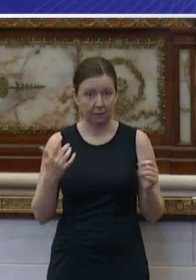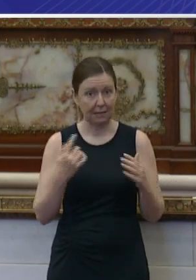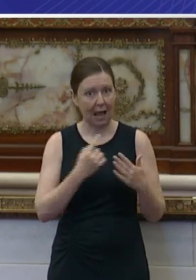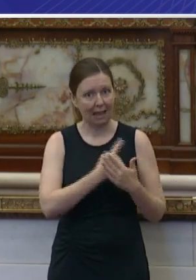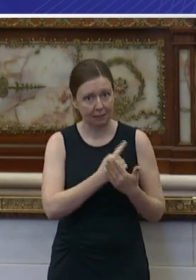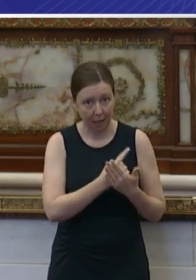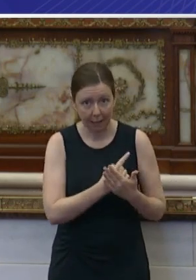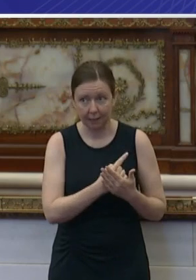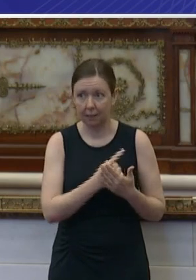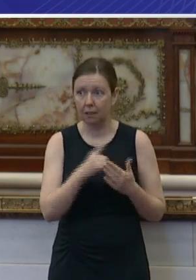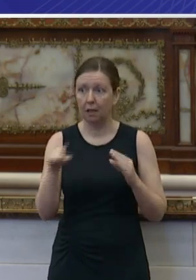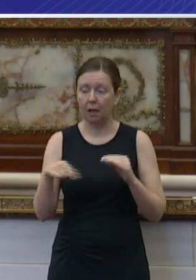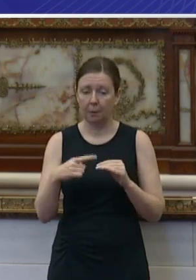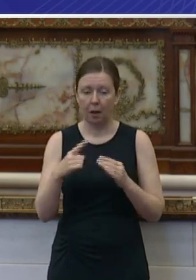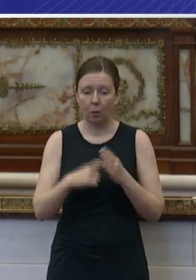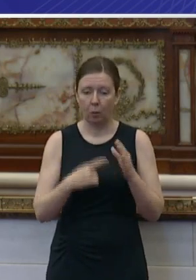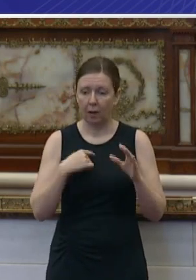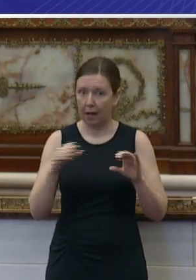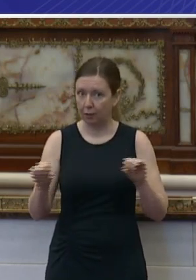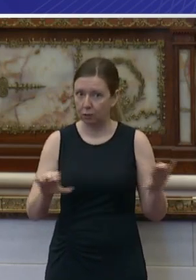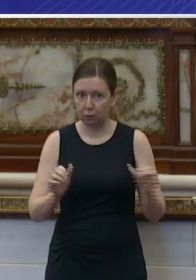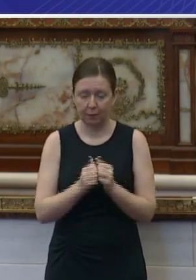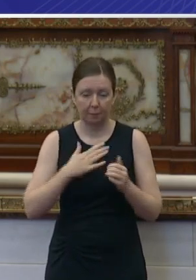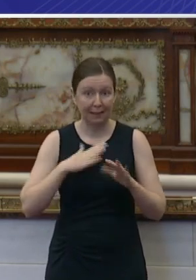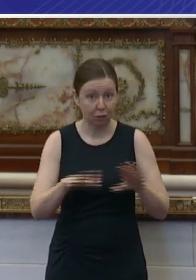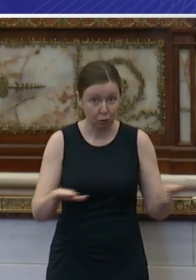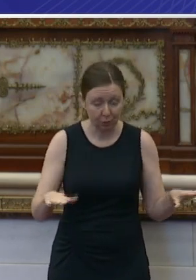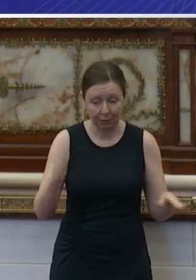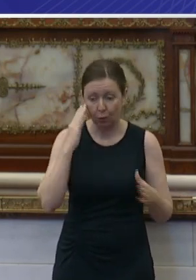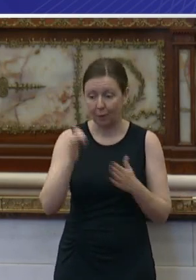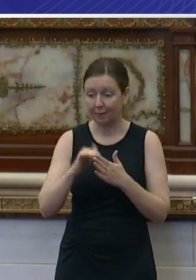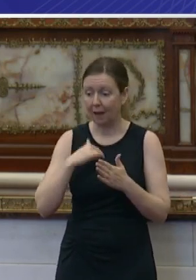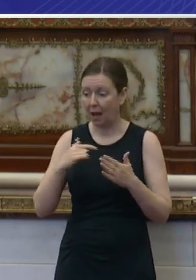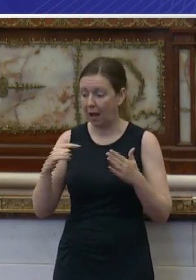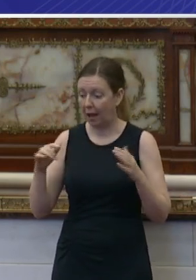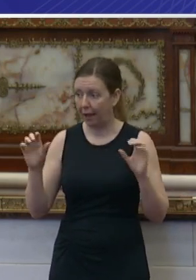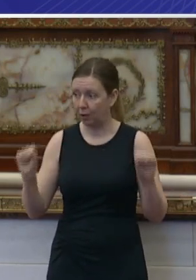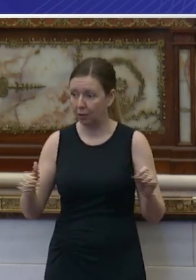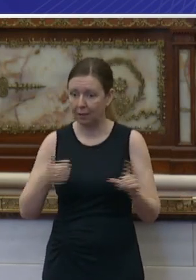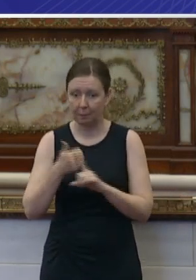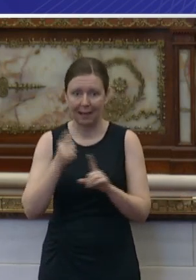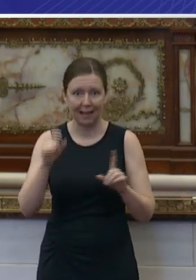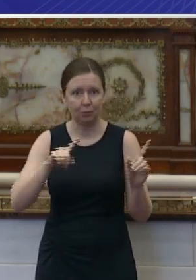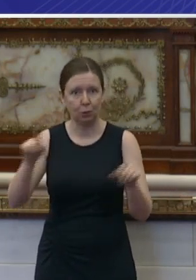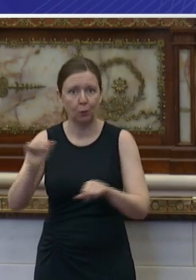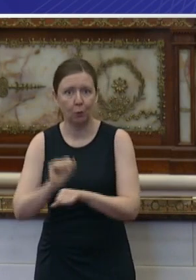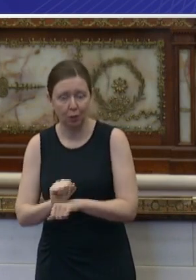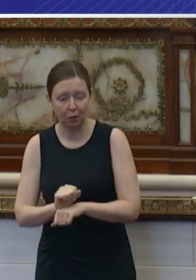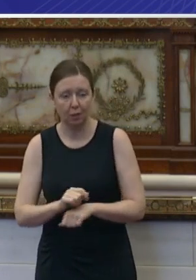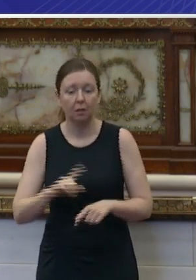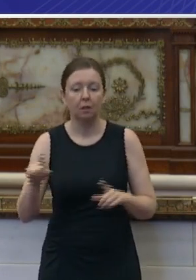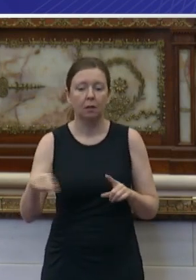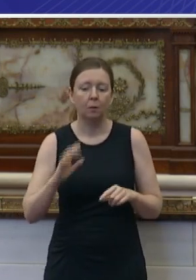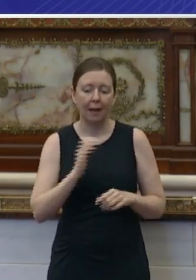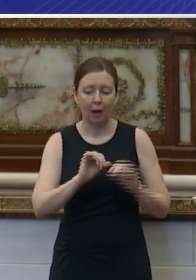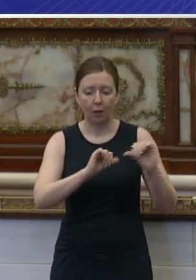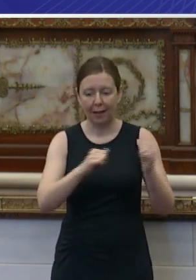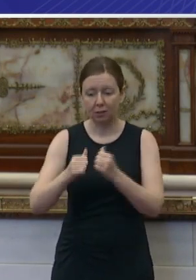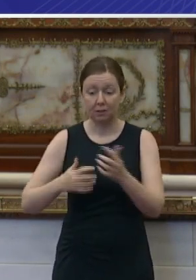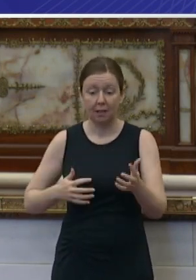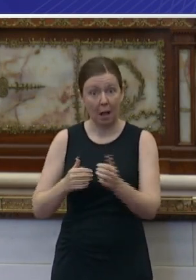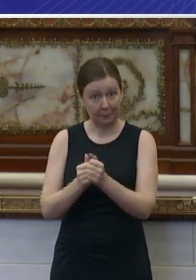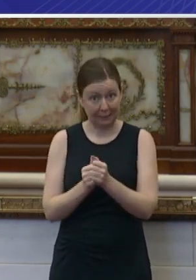anxiety around what I would do with my children, knowing that I still had to go to work. Once our agency